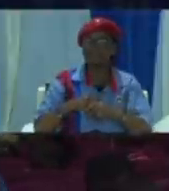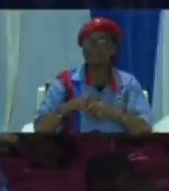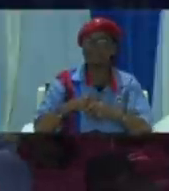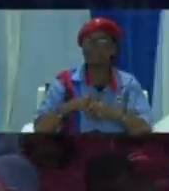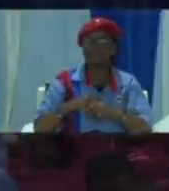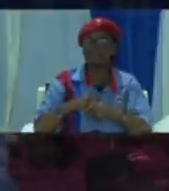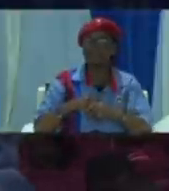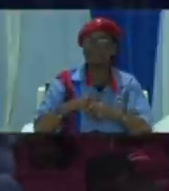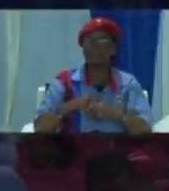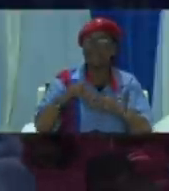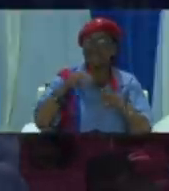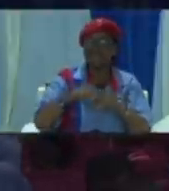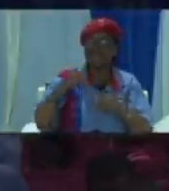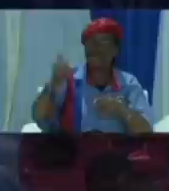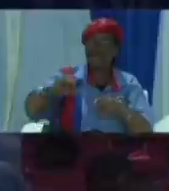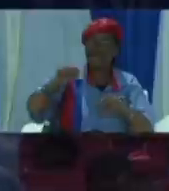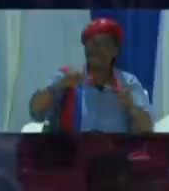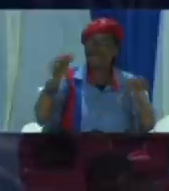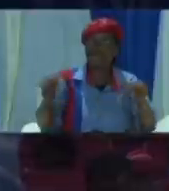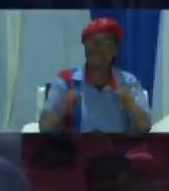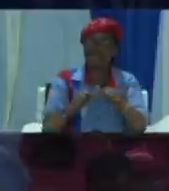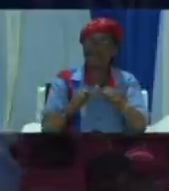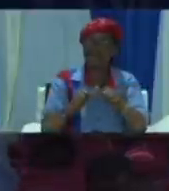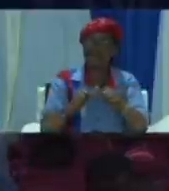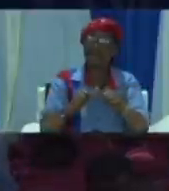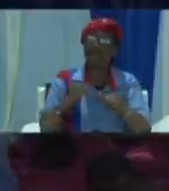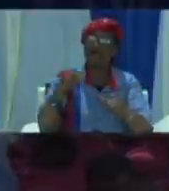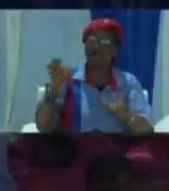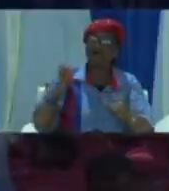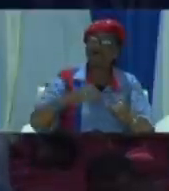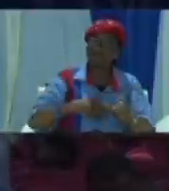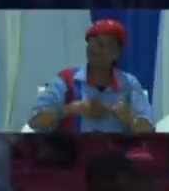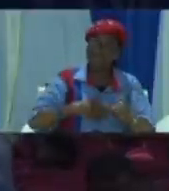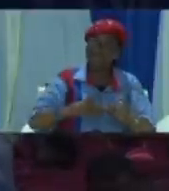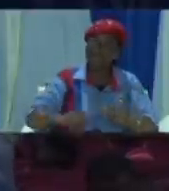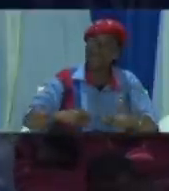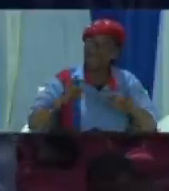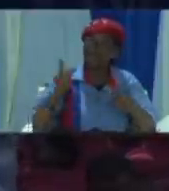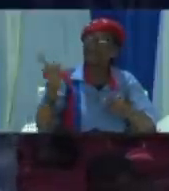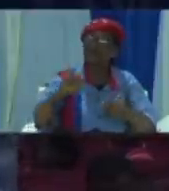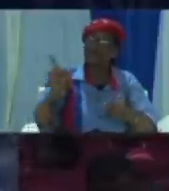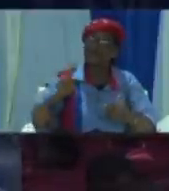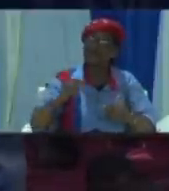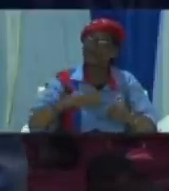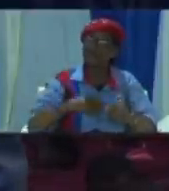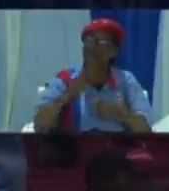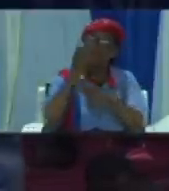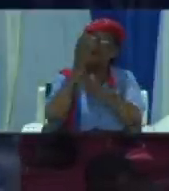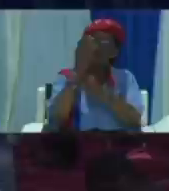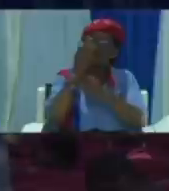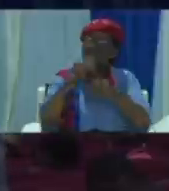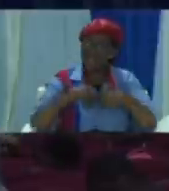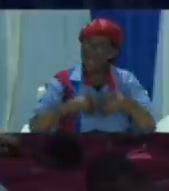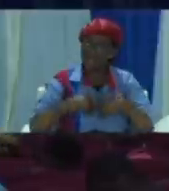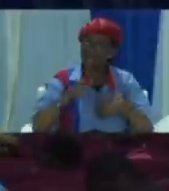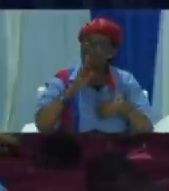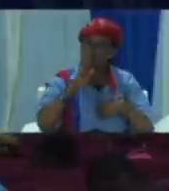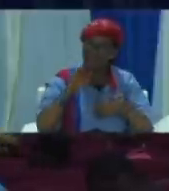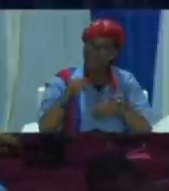In any area of my life where my hand has been withered, restore my withered hand.